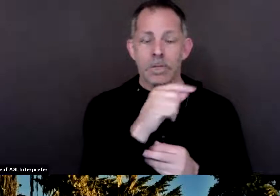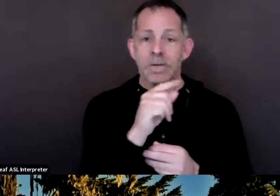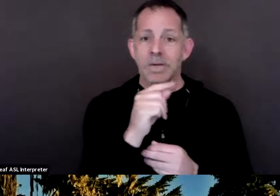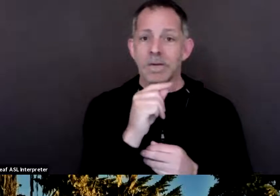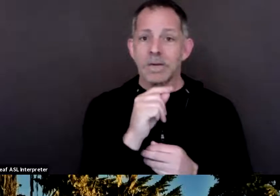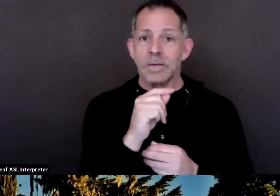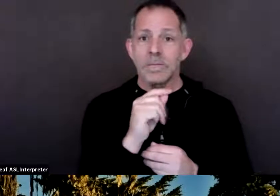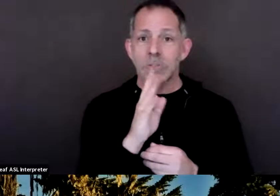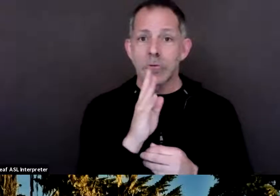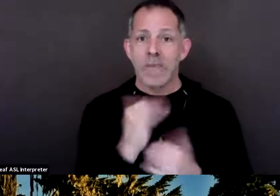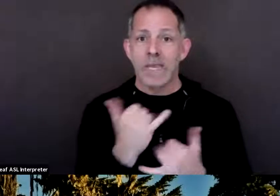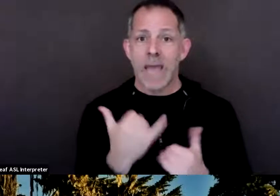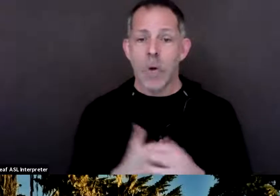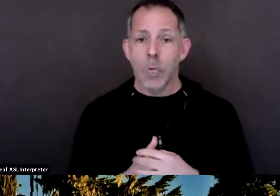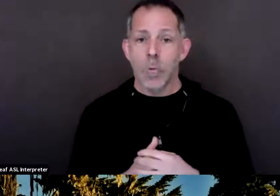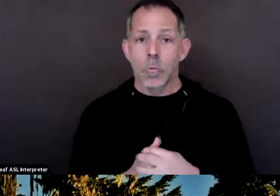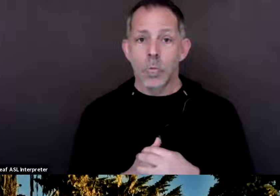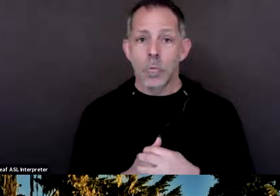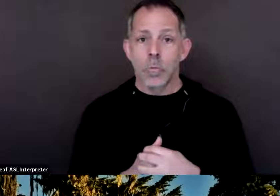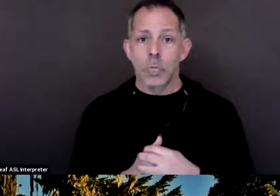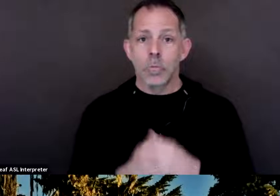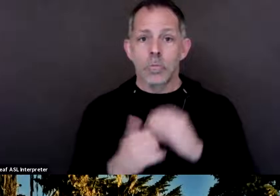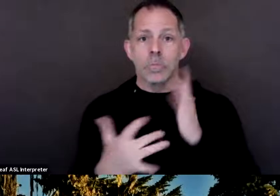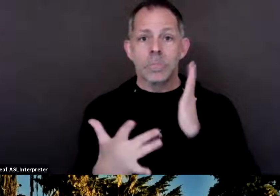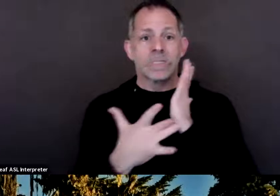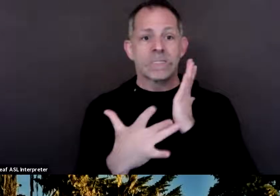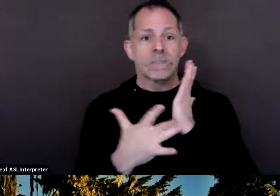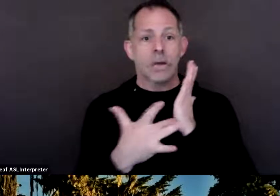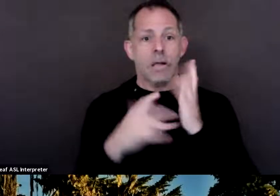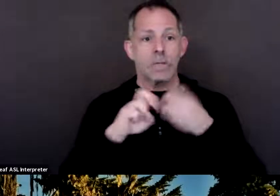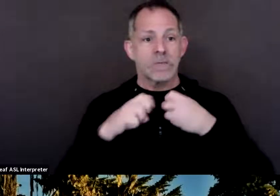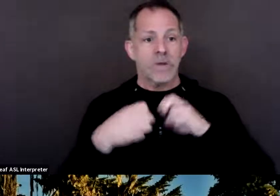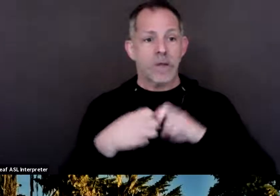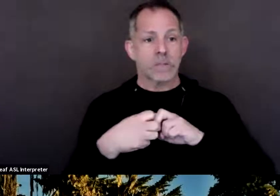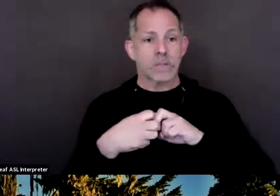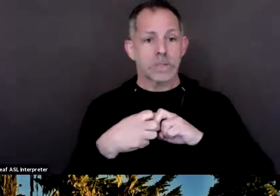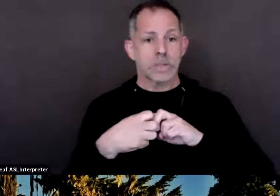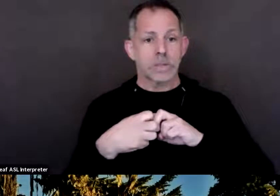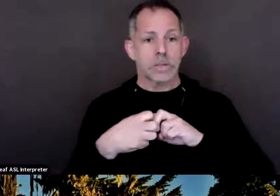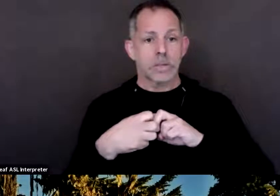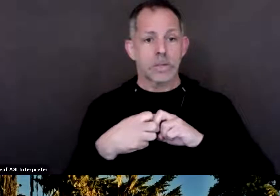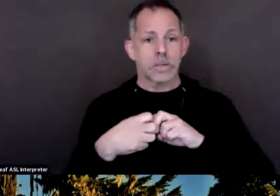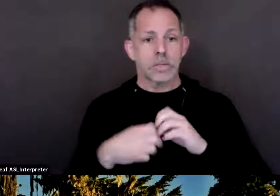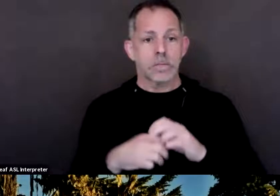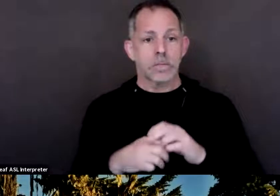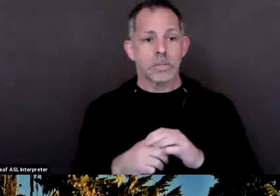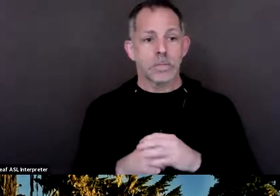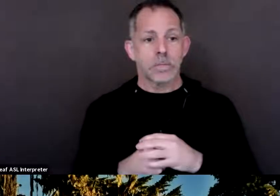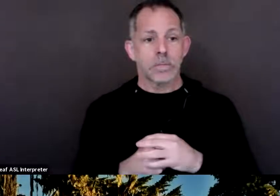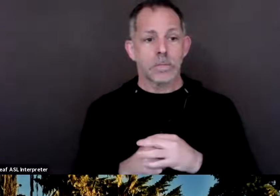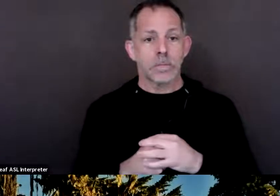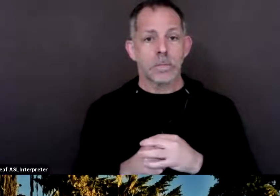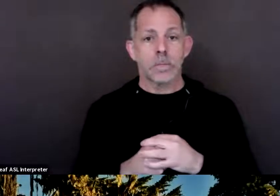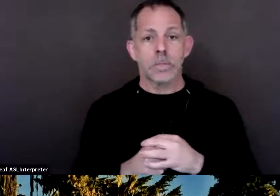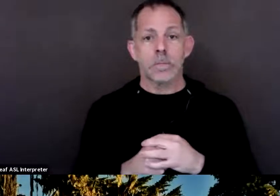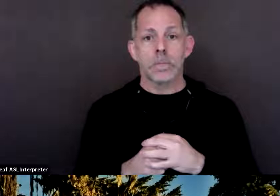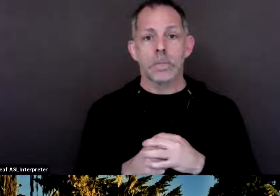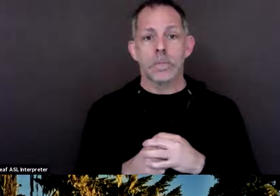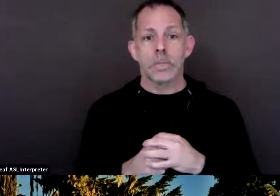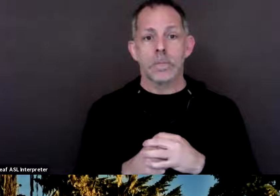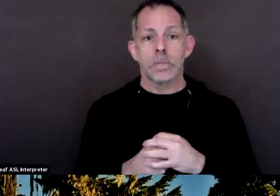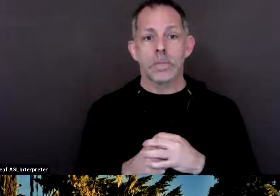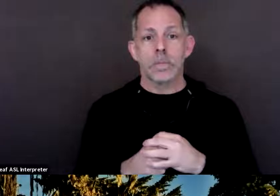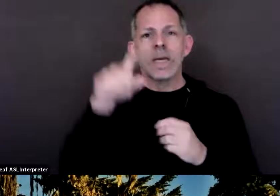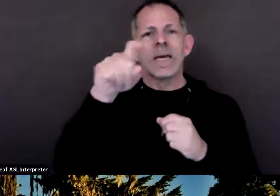that there's accessibility for Snohomish County residents so that they can come in different ways and get vaccinated, which really is, again, the